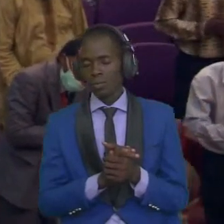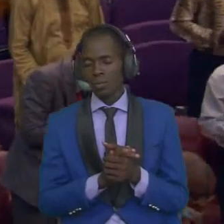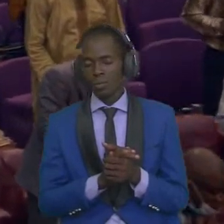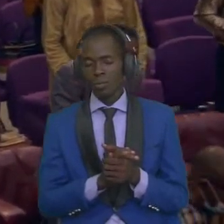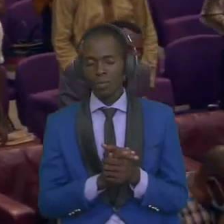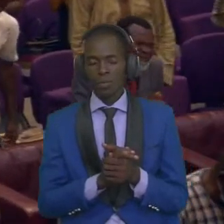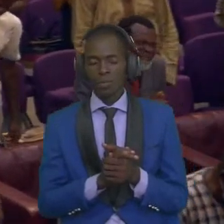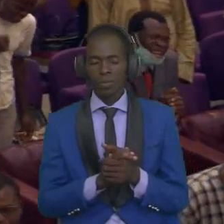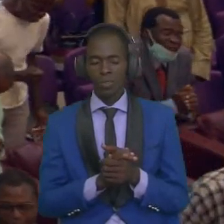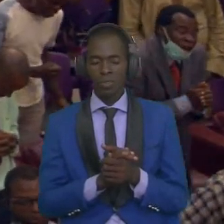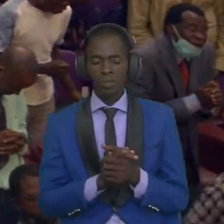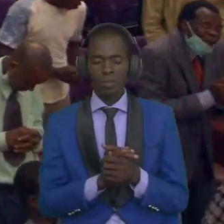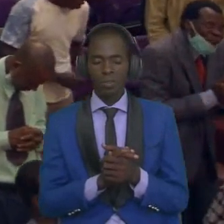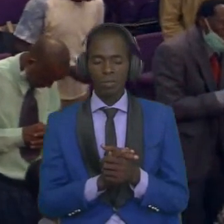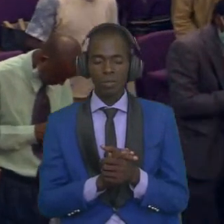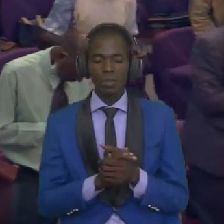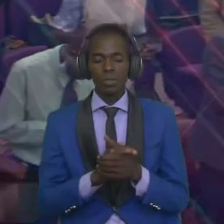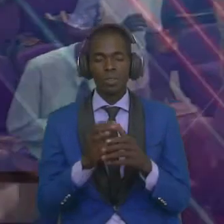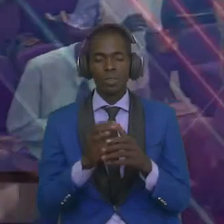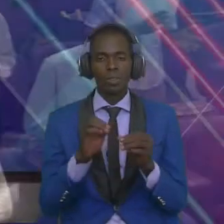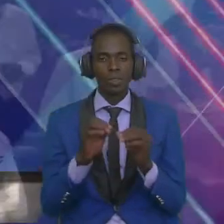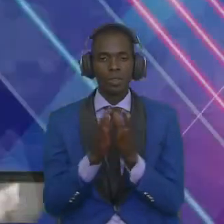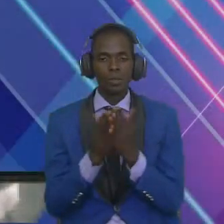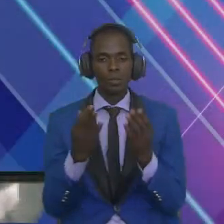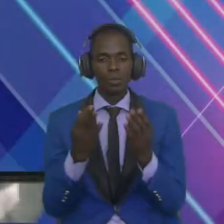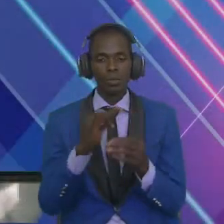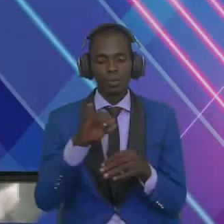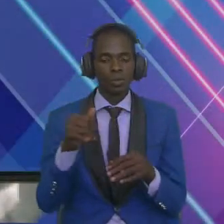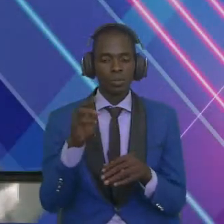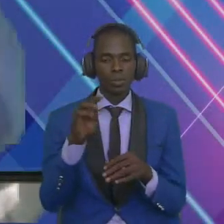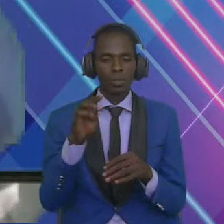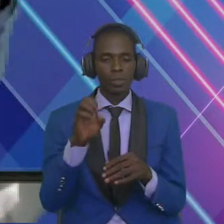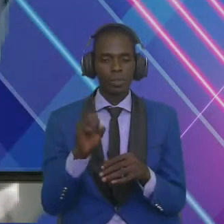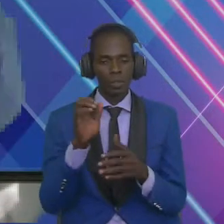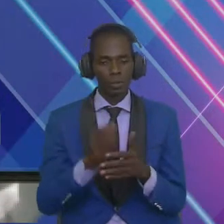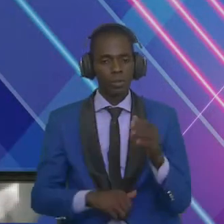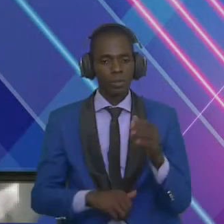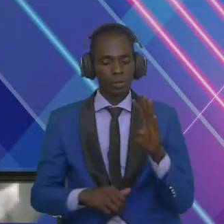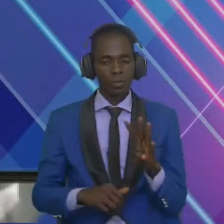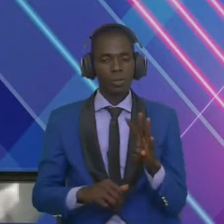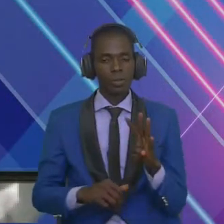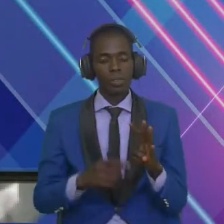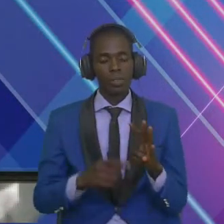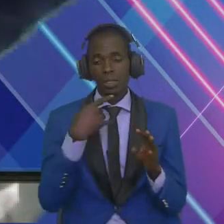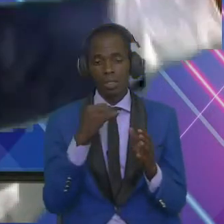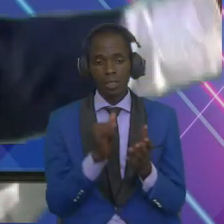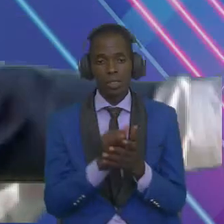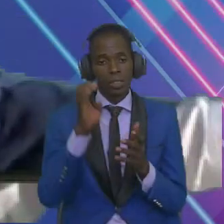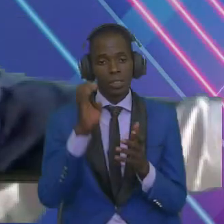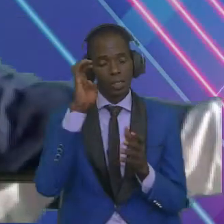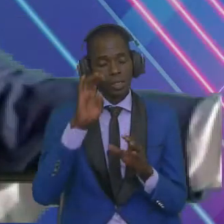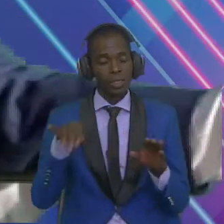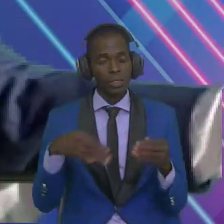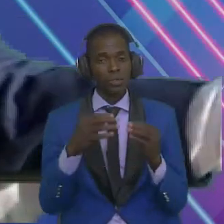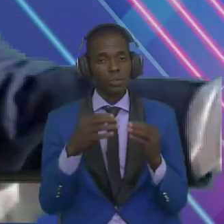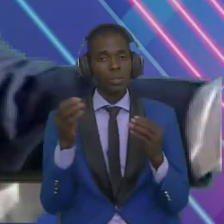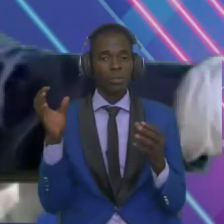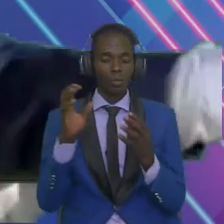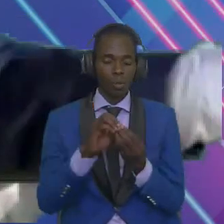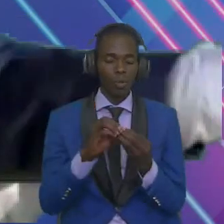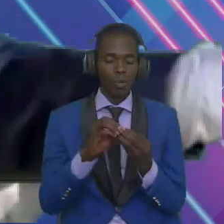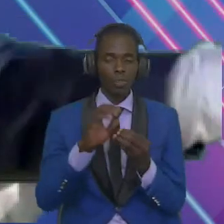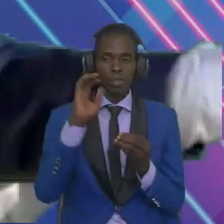in James chapter 4 and verse 6, he giveth more grace. You have received grace